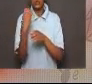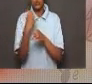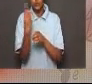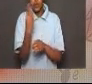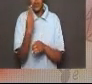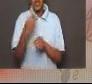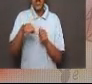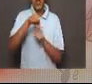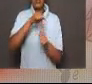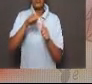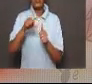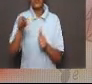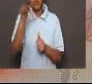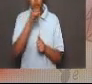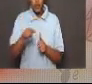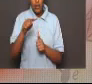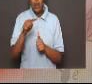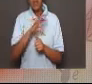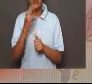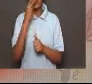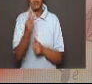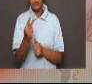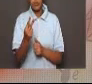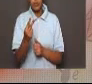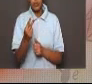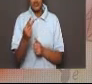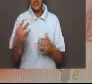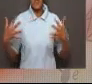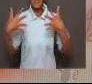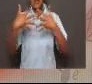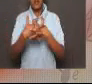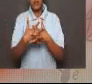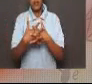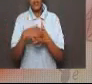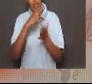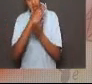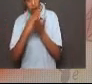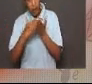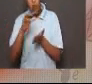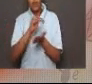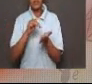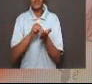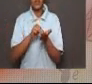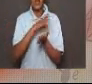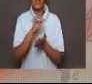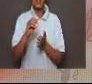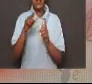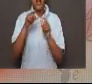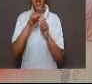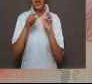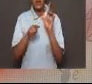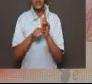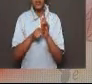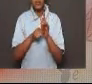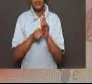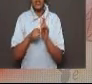orbitals. And we will look at combinations of some molecules and ions